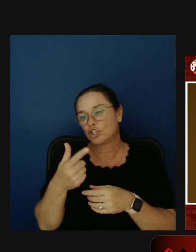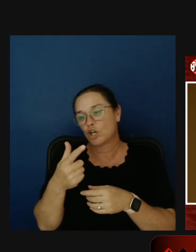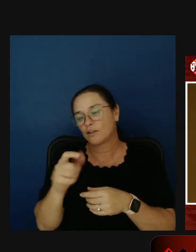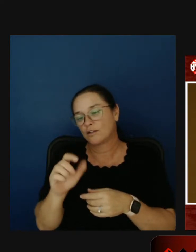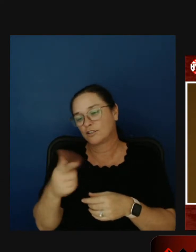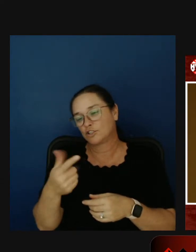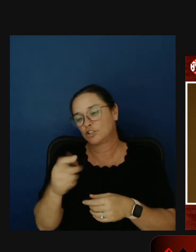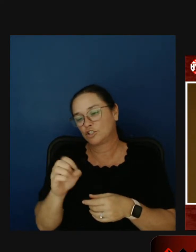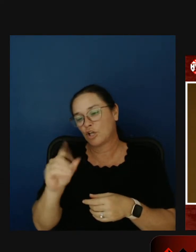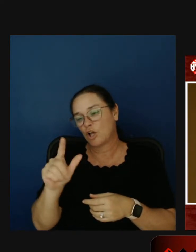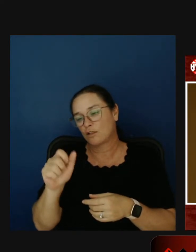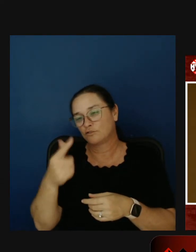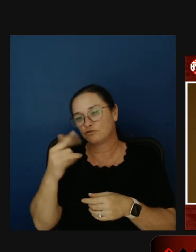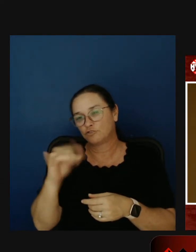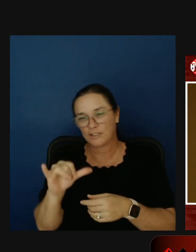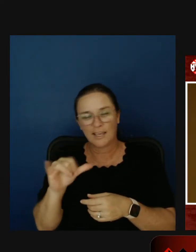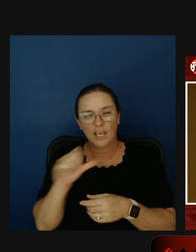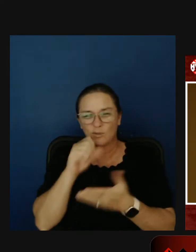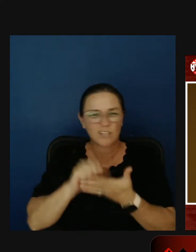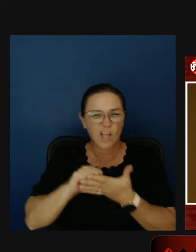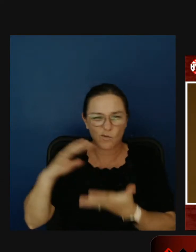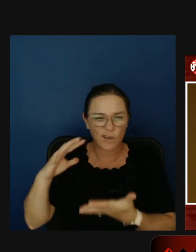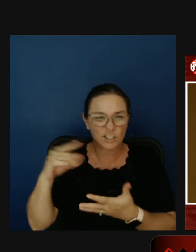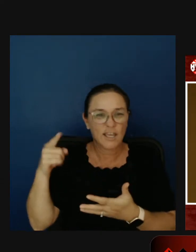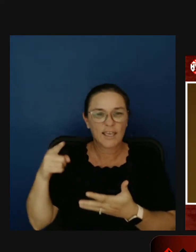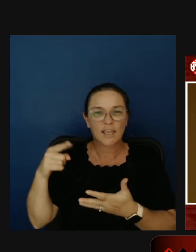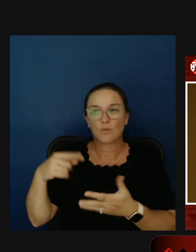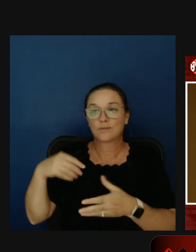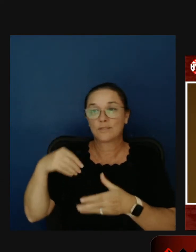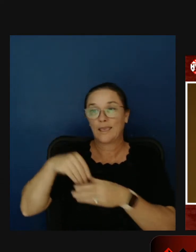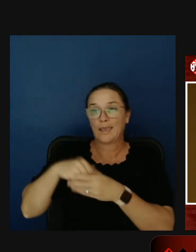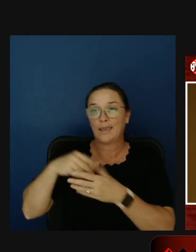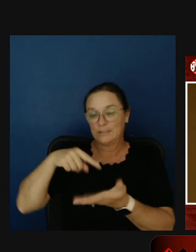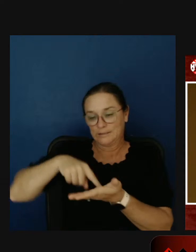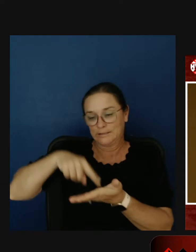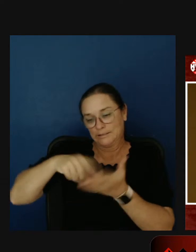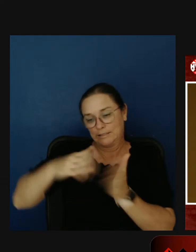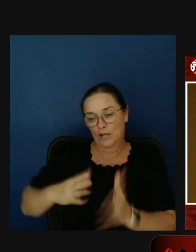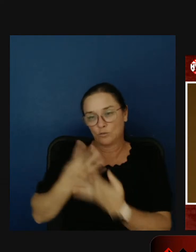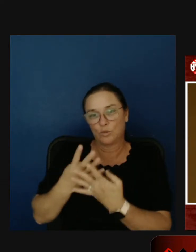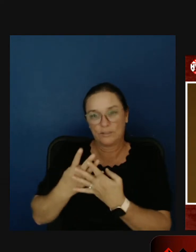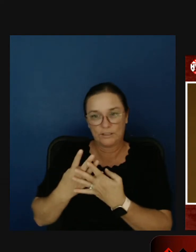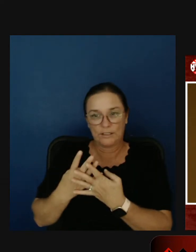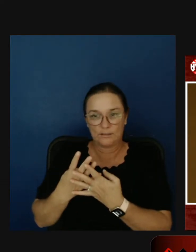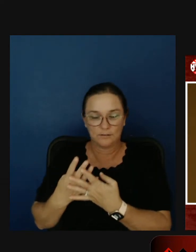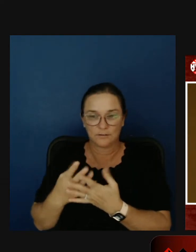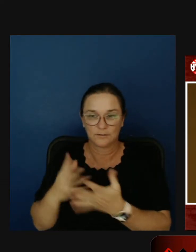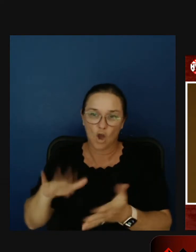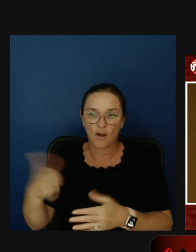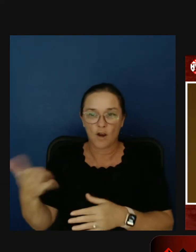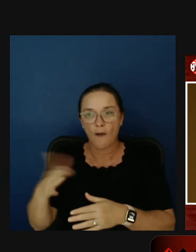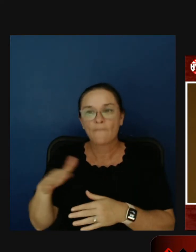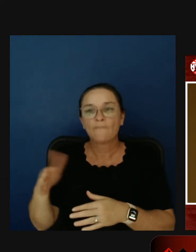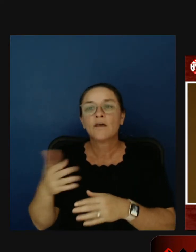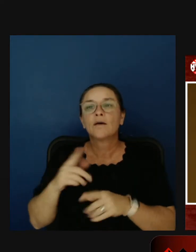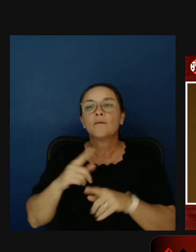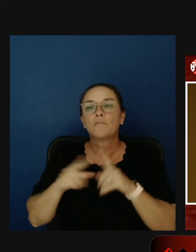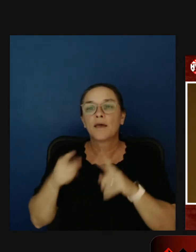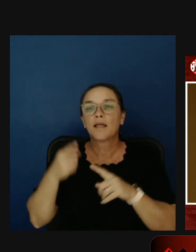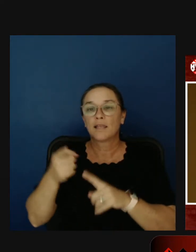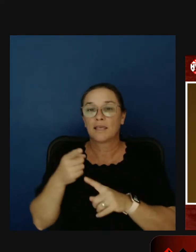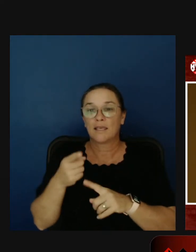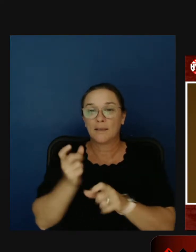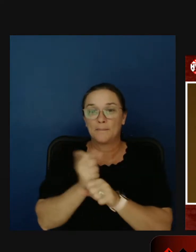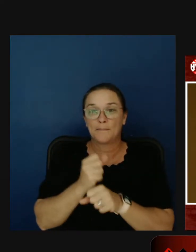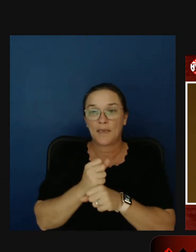so much. He spent a lot of time going into debt. He was in debtor's prison in and out for a while. But he ended up making